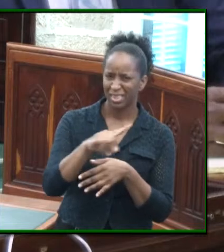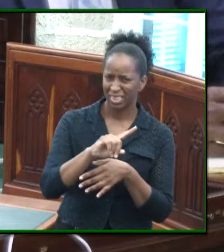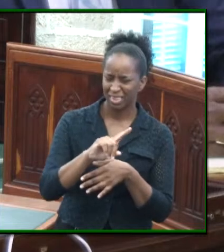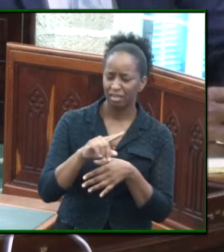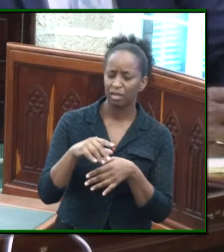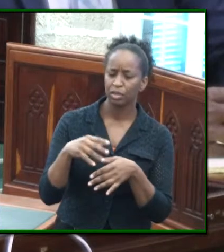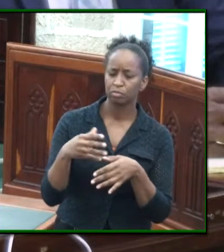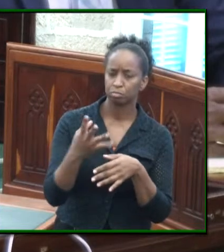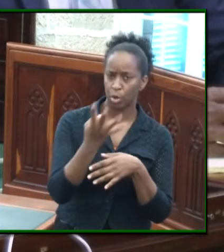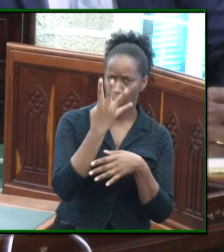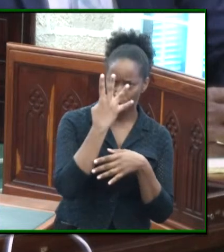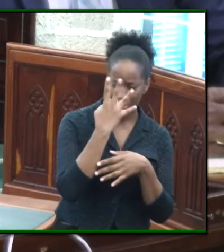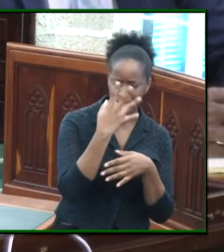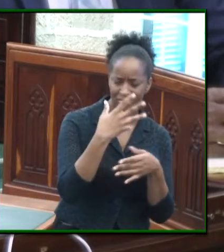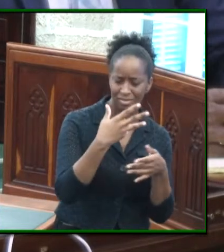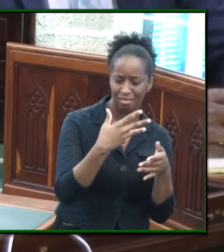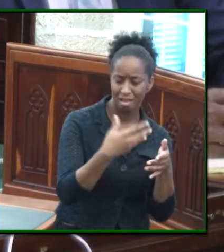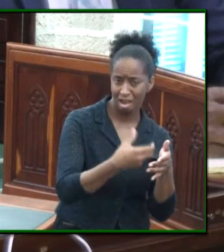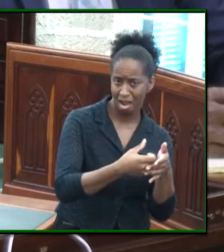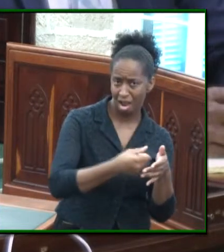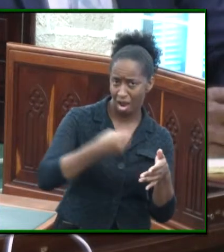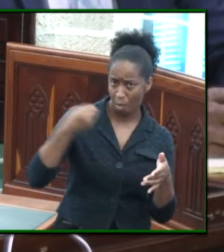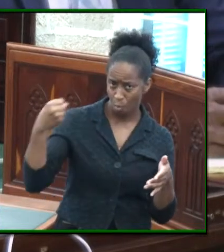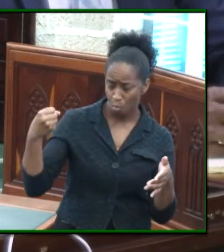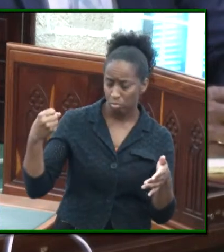process and practice in Barbados.